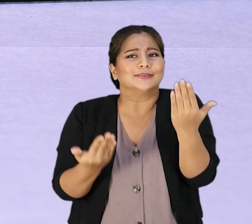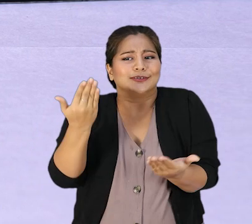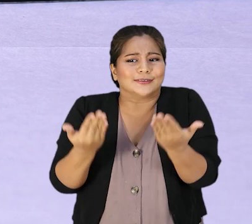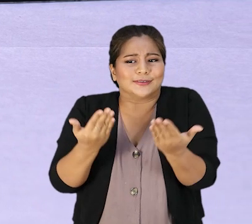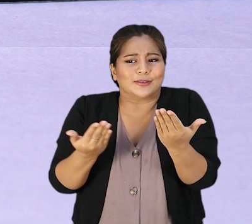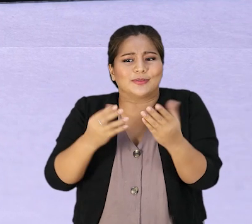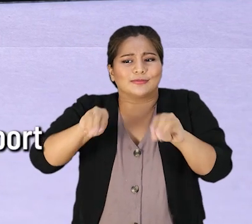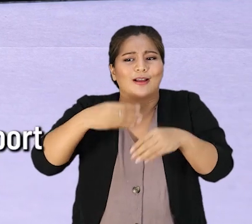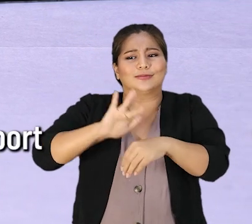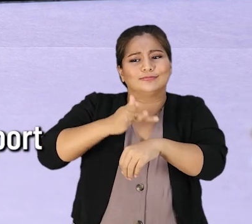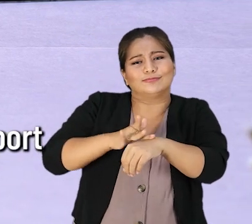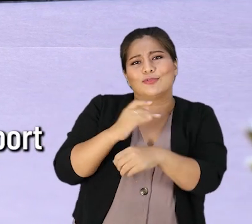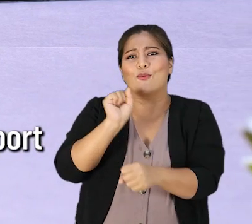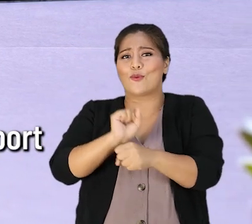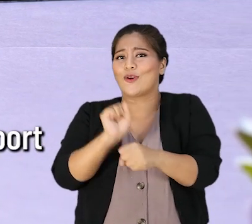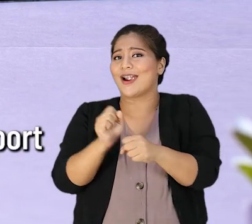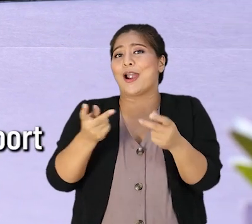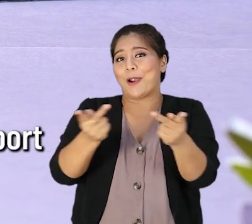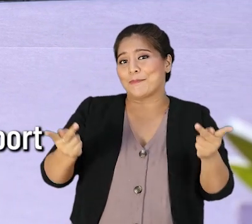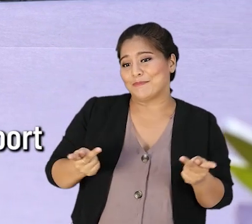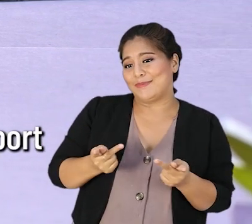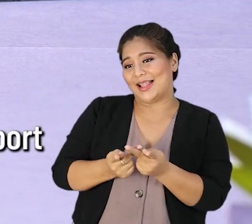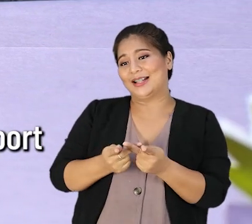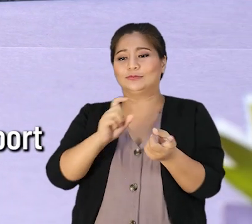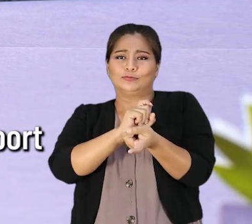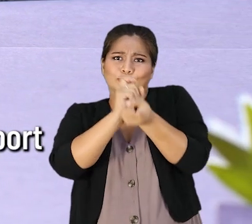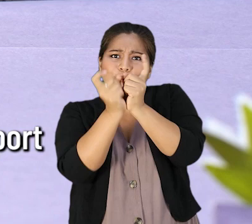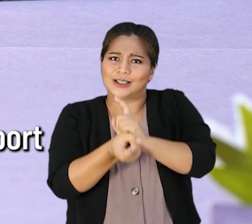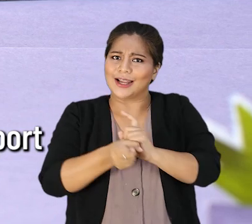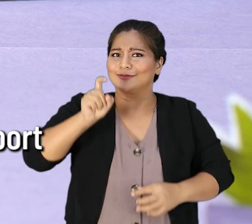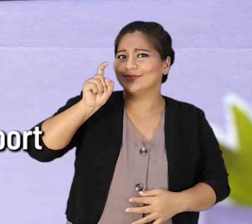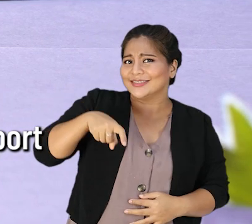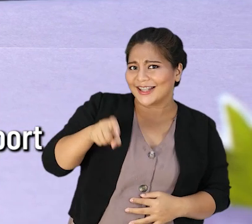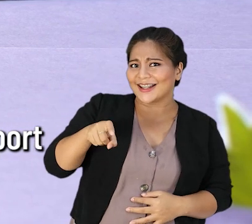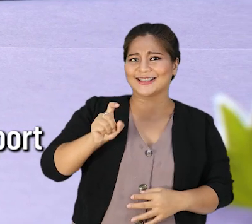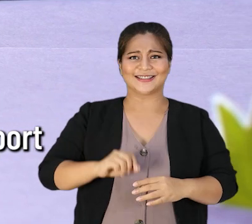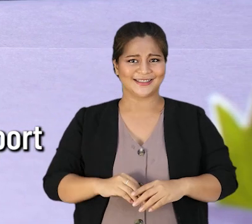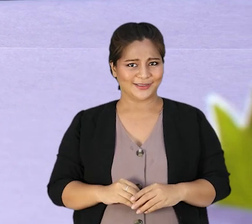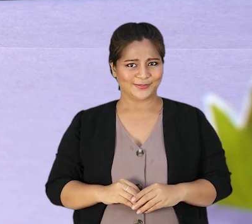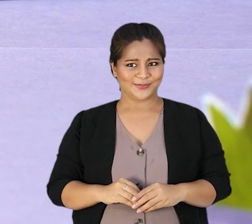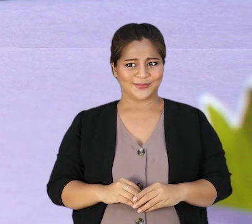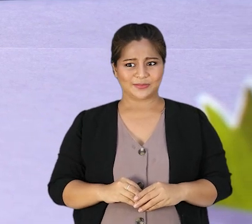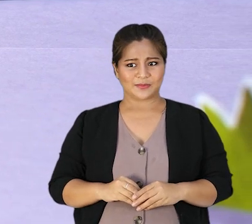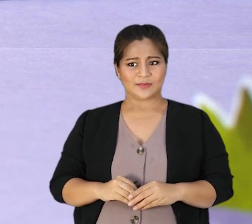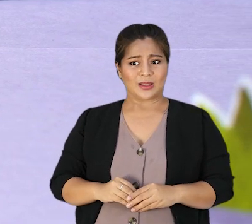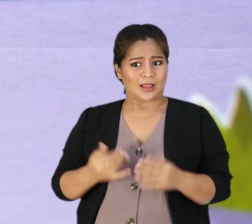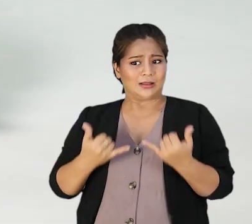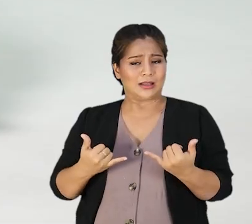mainstreaming service provider who can check the accessibility of the workplace and support the employer to make changes needed.